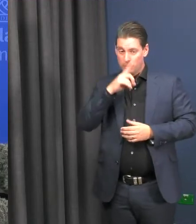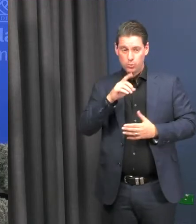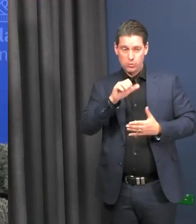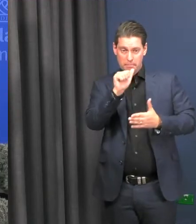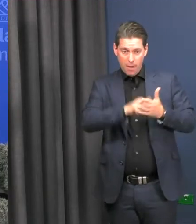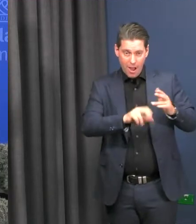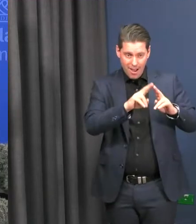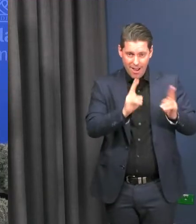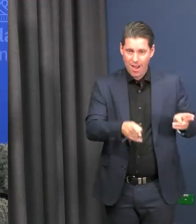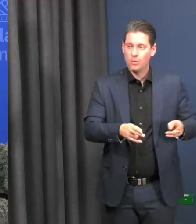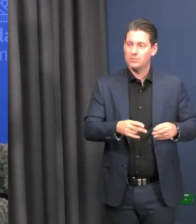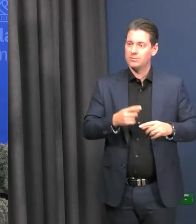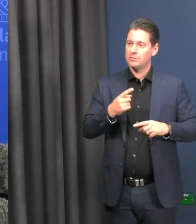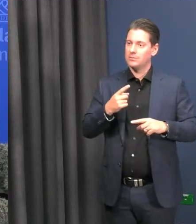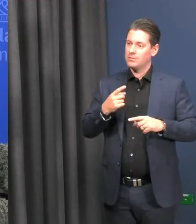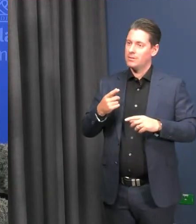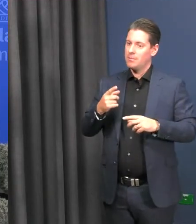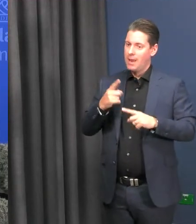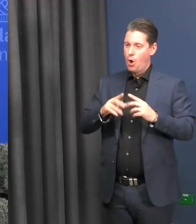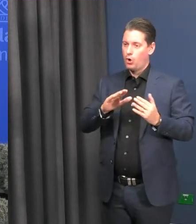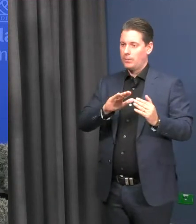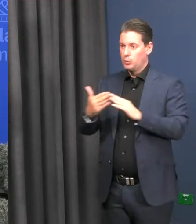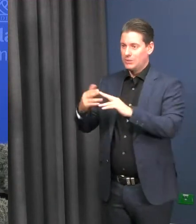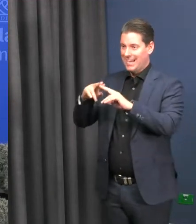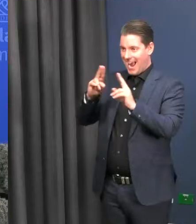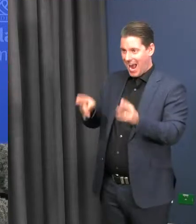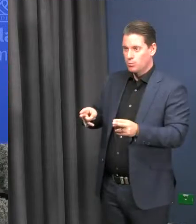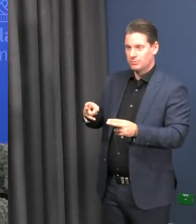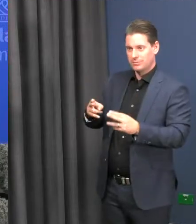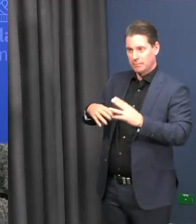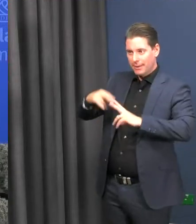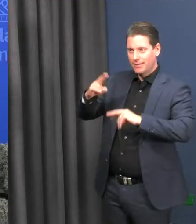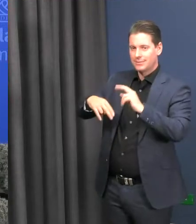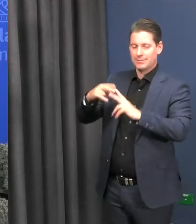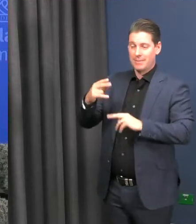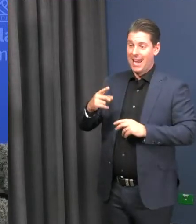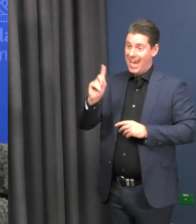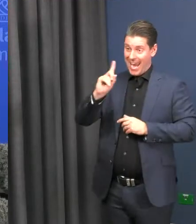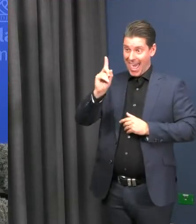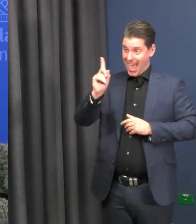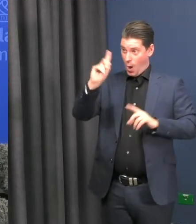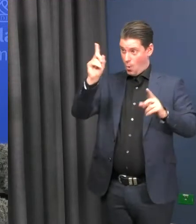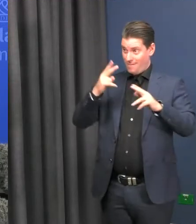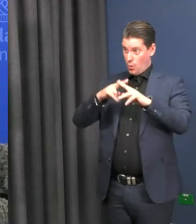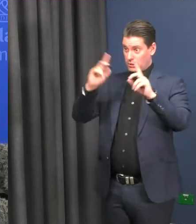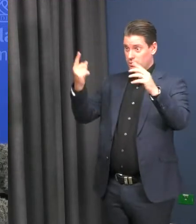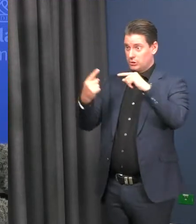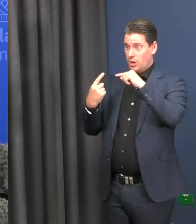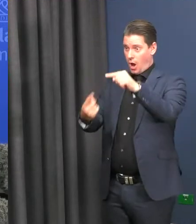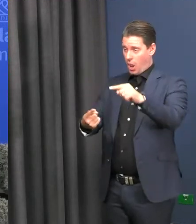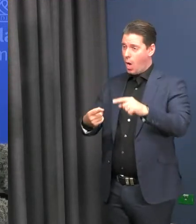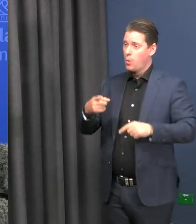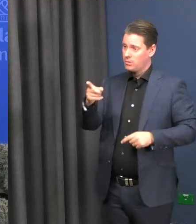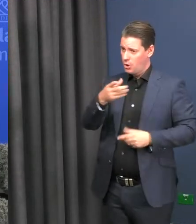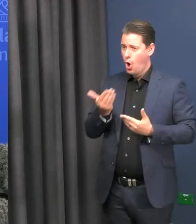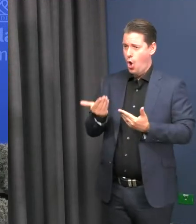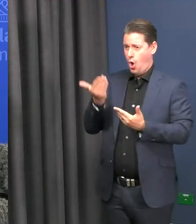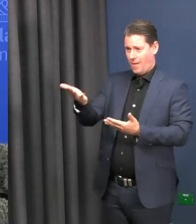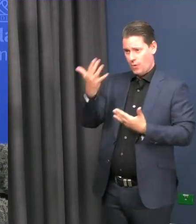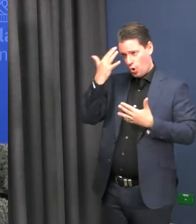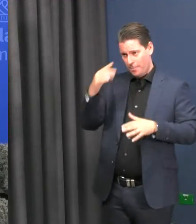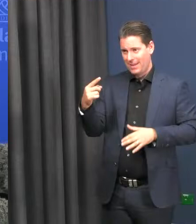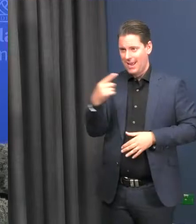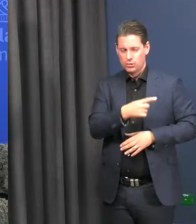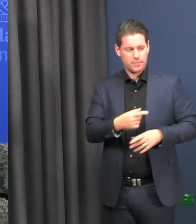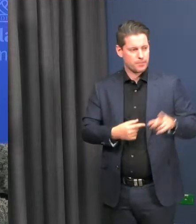attract the community housing sector to this state. And that's a long-term play, but in the short term, anyone who's vulnerable who accepts the offer will be looked after. With the red zone